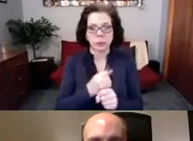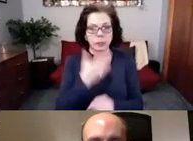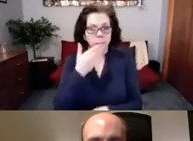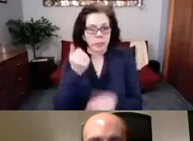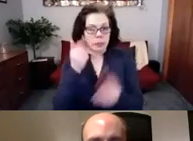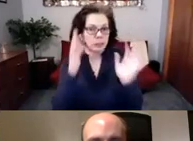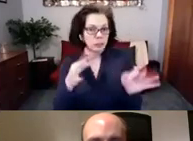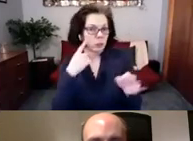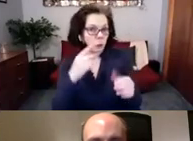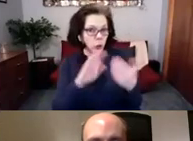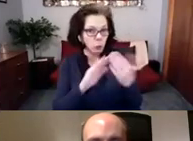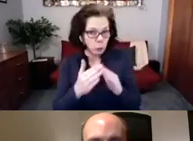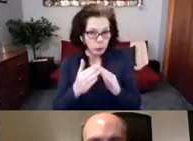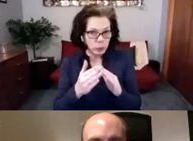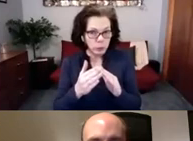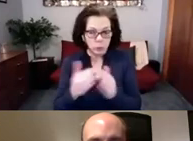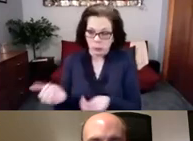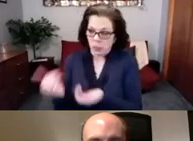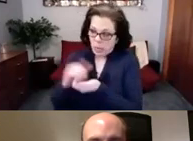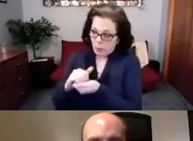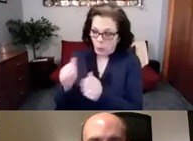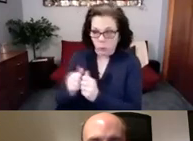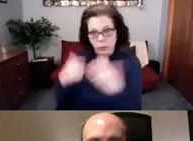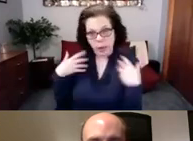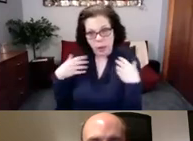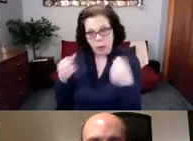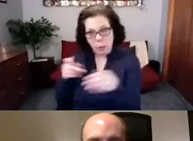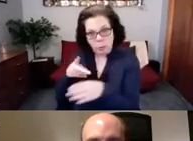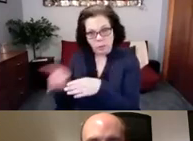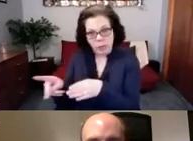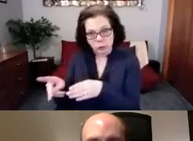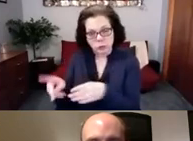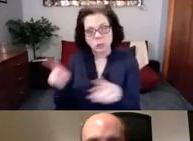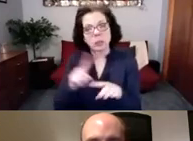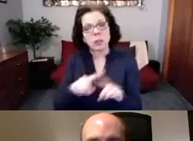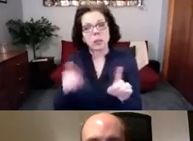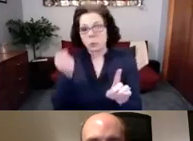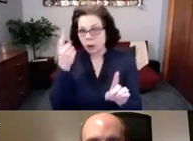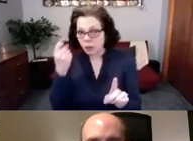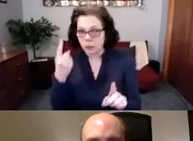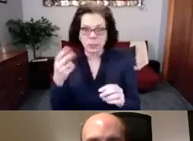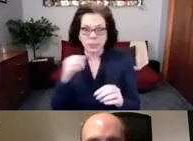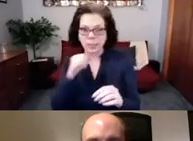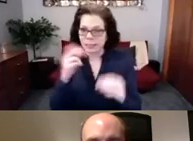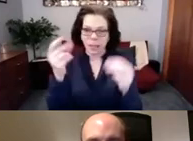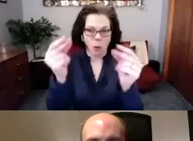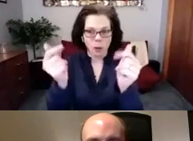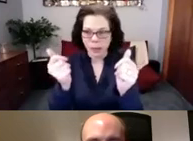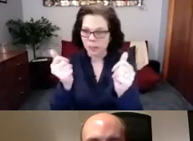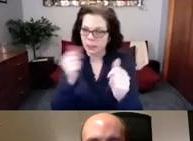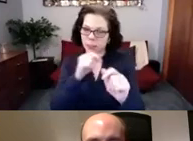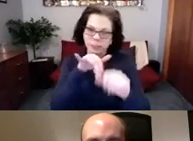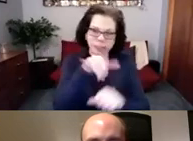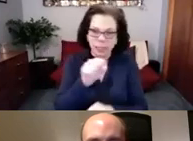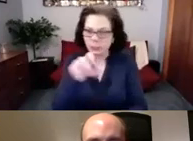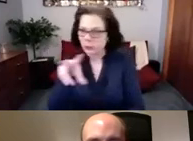the advice of health professionals. And we've learned it's just not a quick trigger, yes or no, based on any one threshold. That would be a